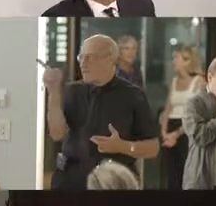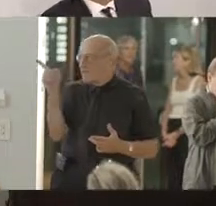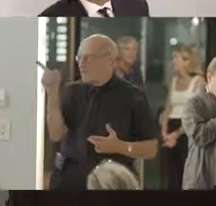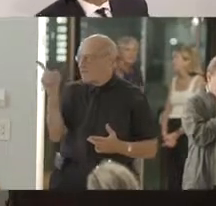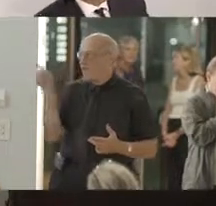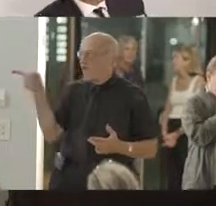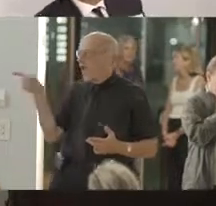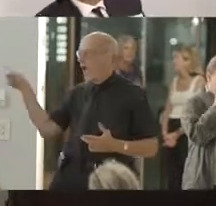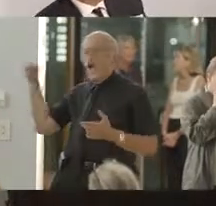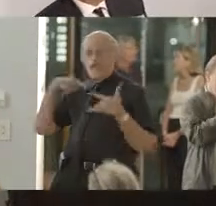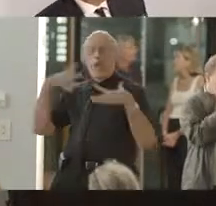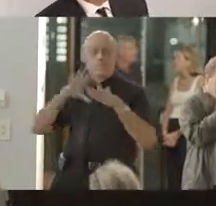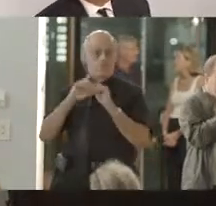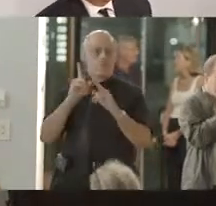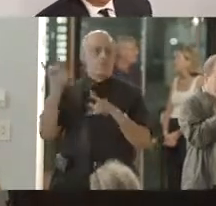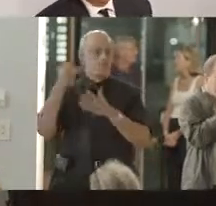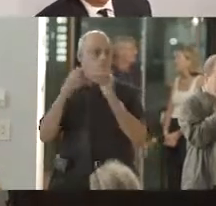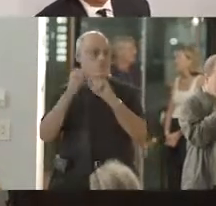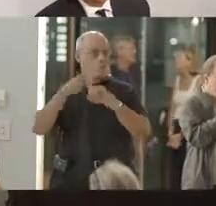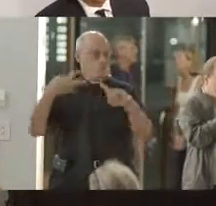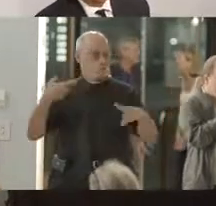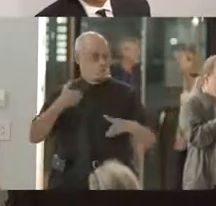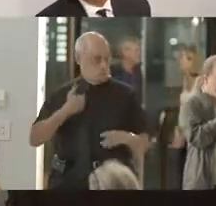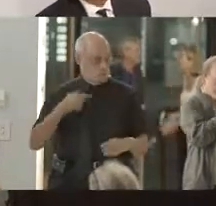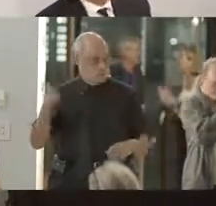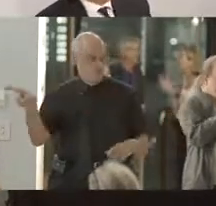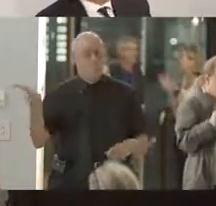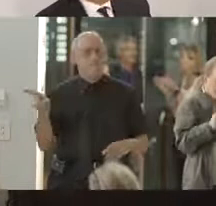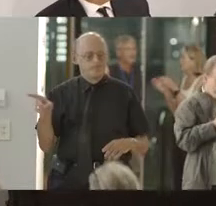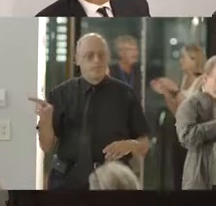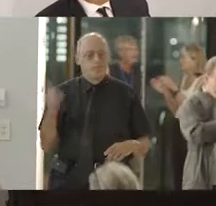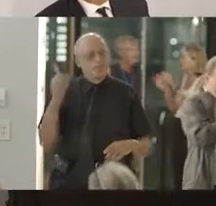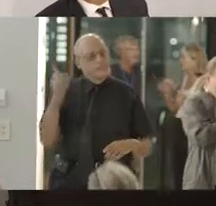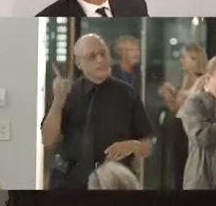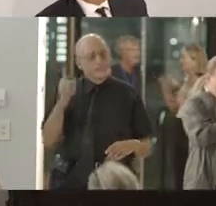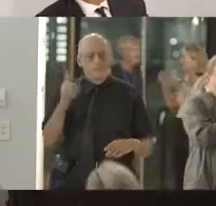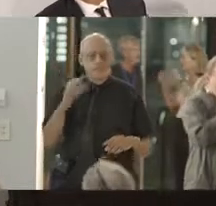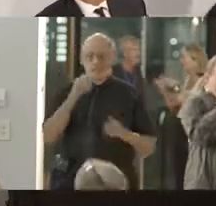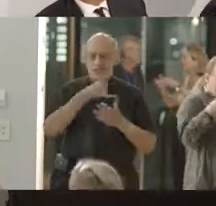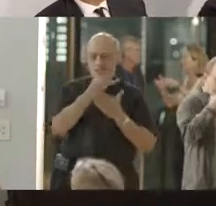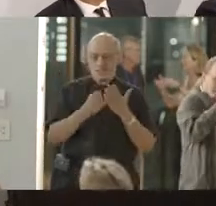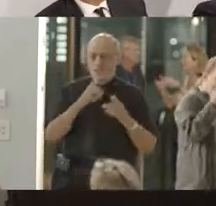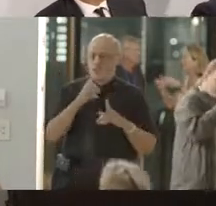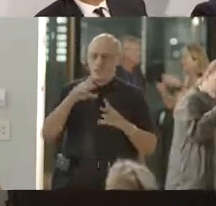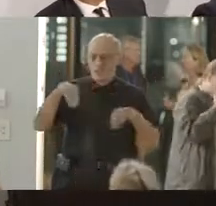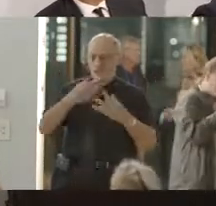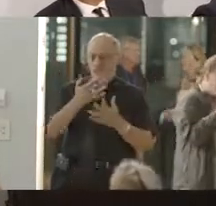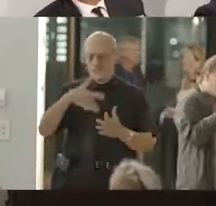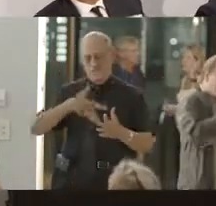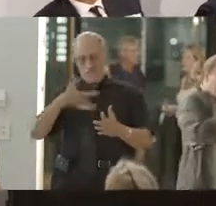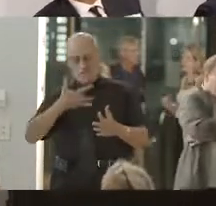I could speak to this drawing a little more. So, again, this isn't a design, but it tries to give you a sense